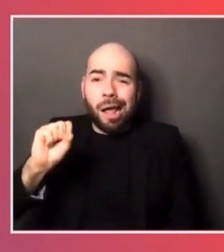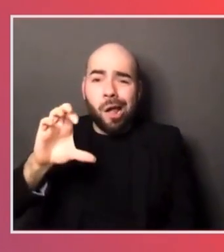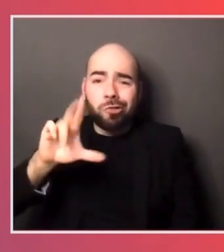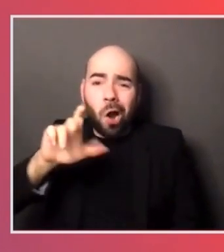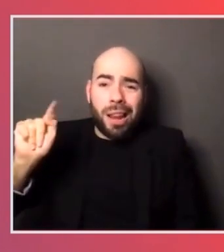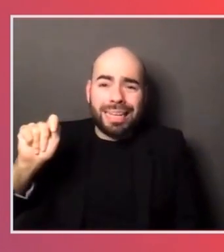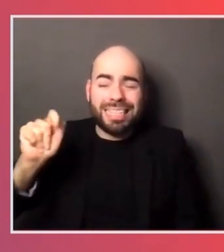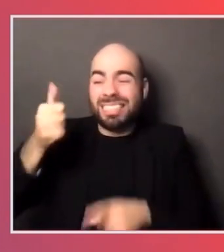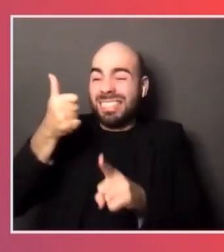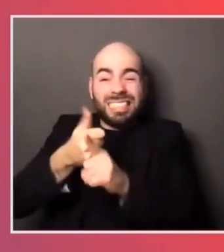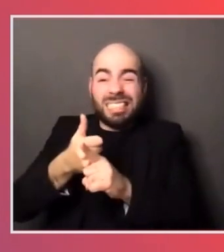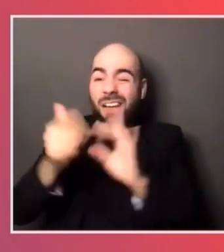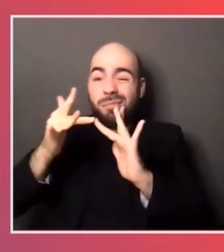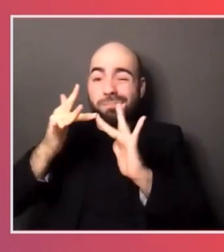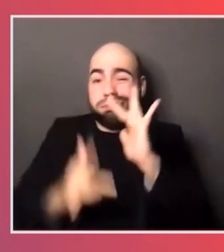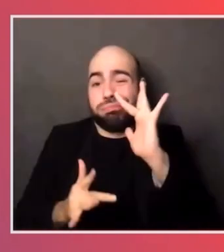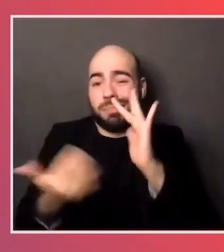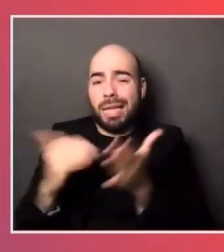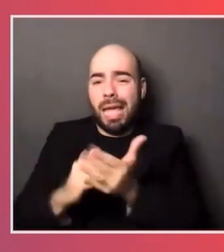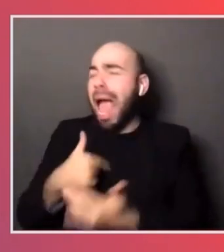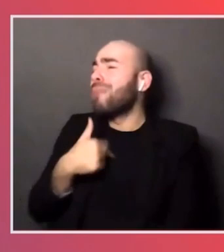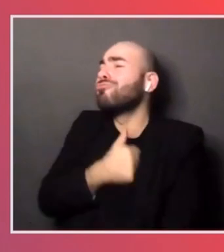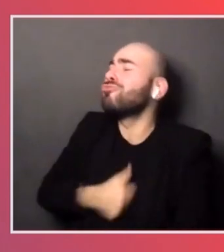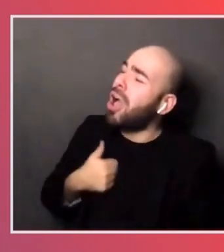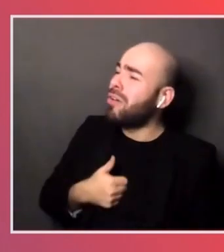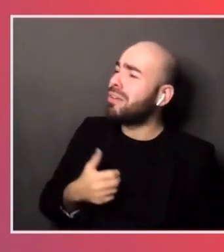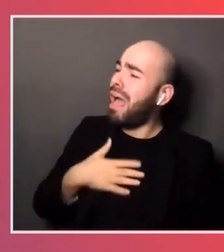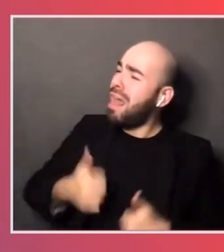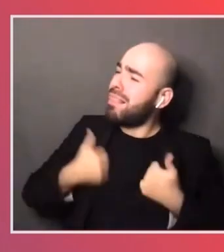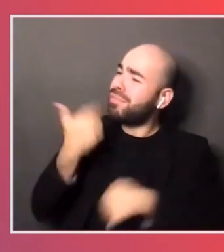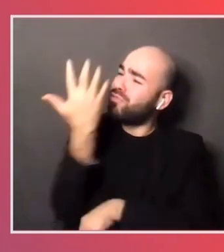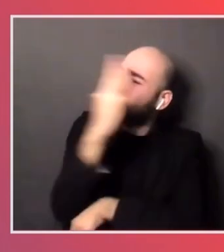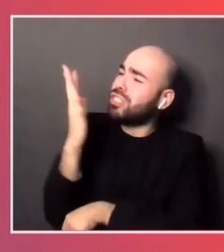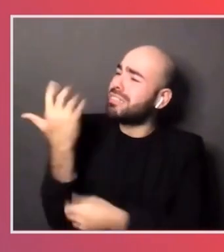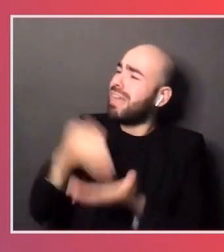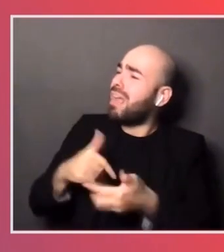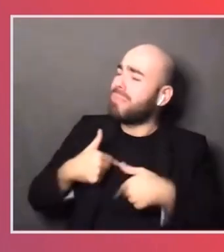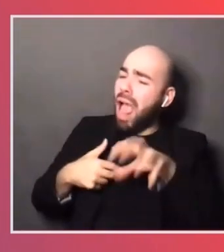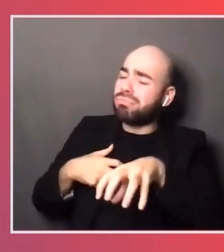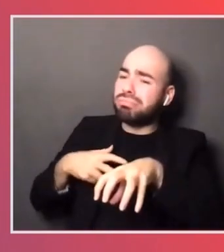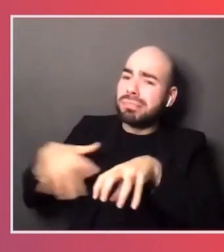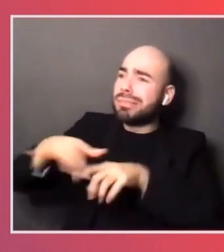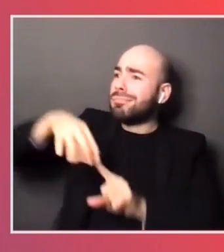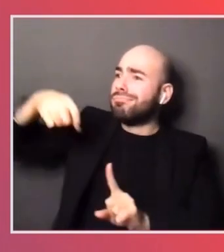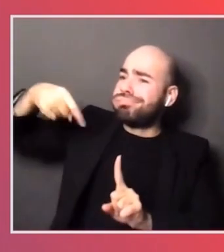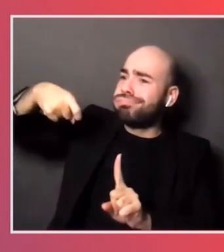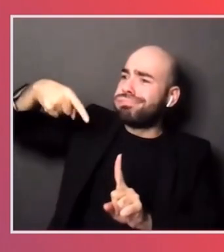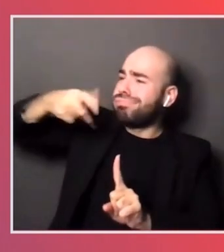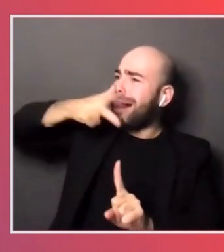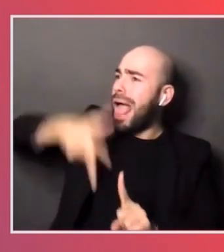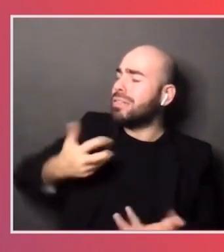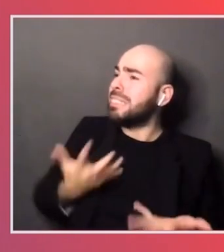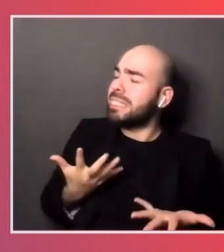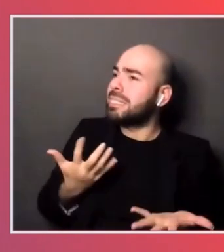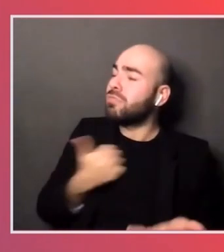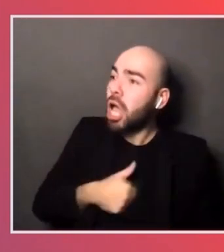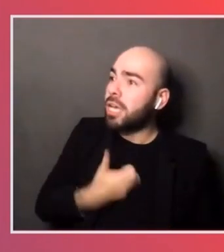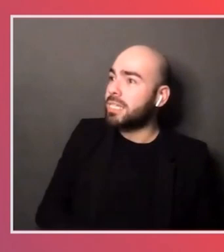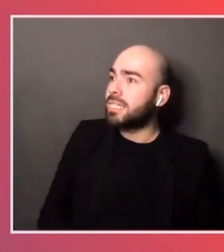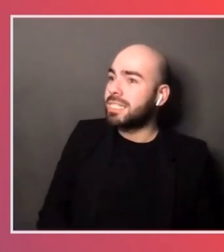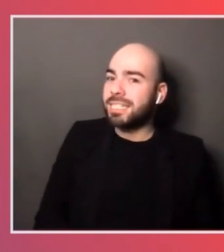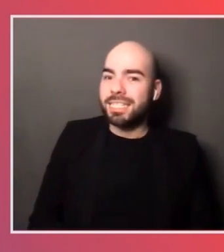apologize. So it'll even up numbers, but just by chance. Yeah, exactly. And bring in our